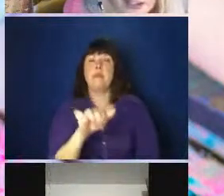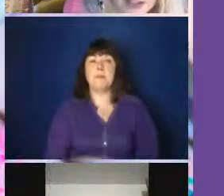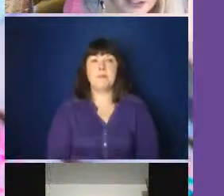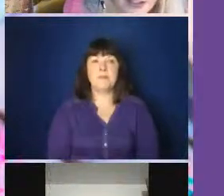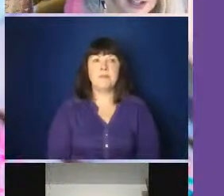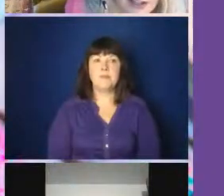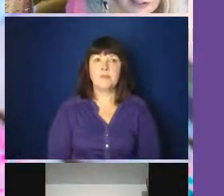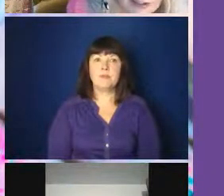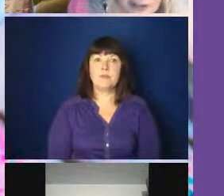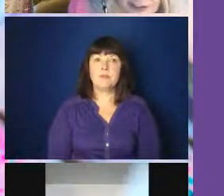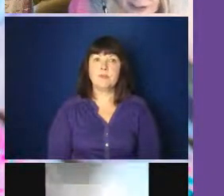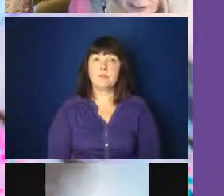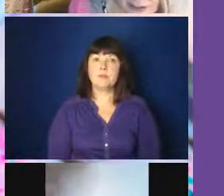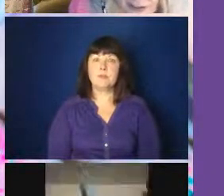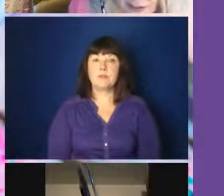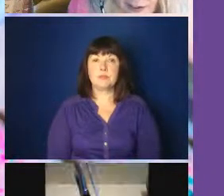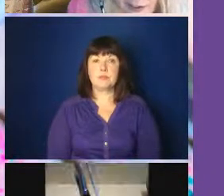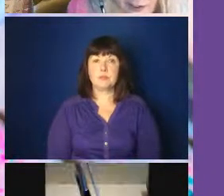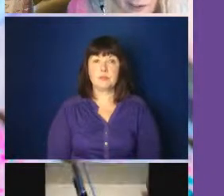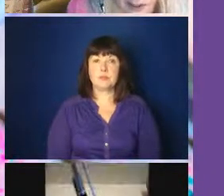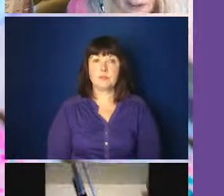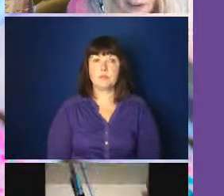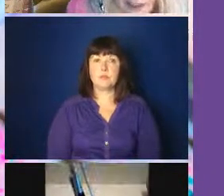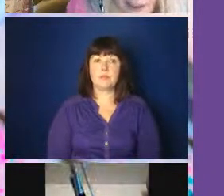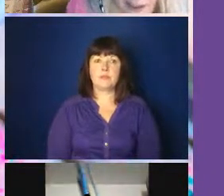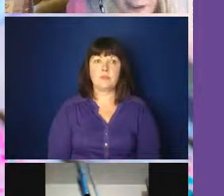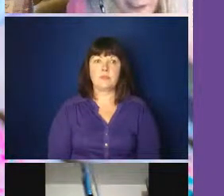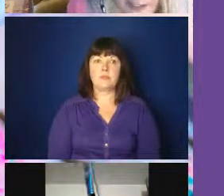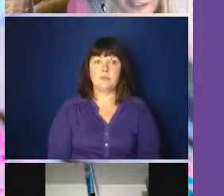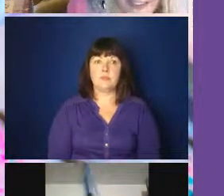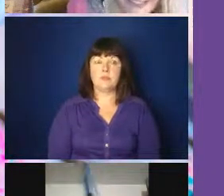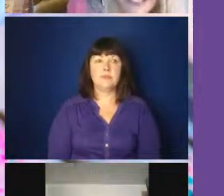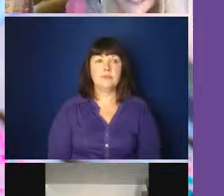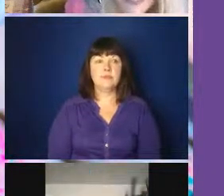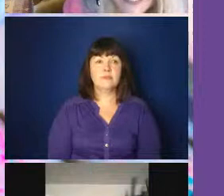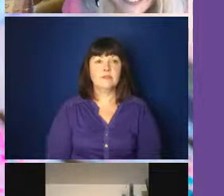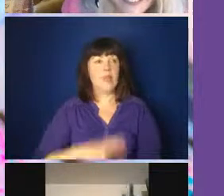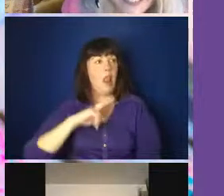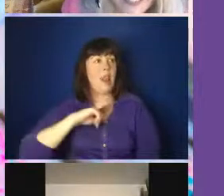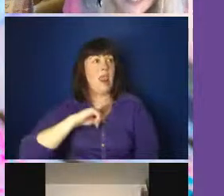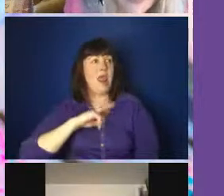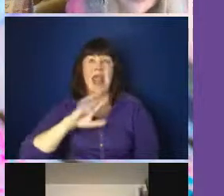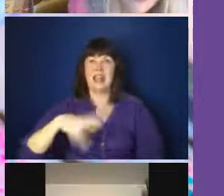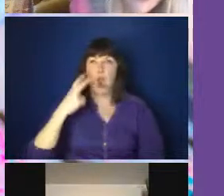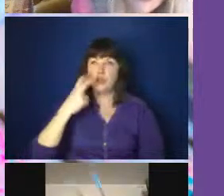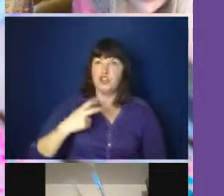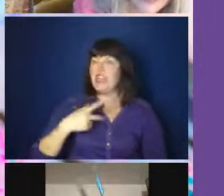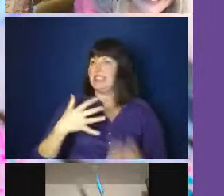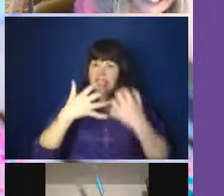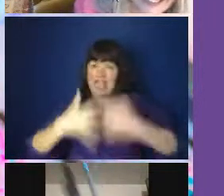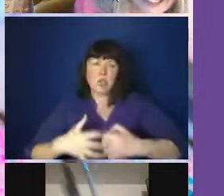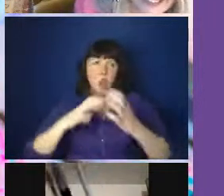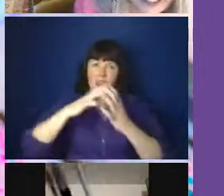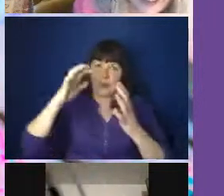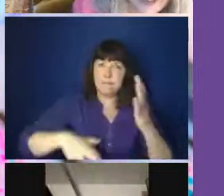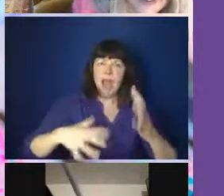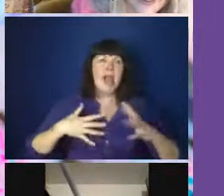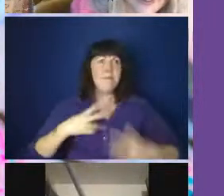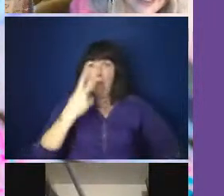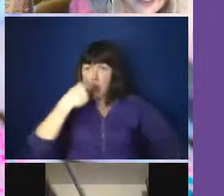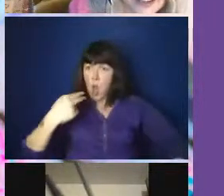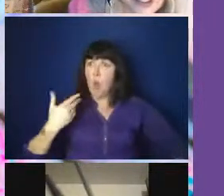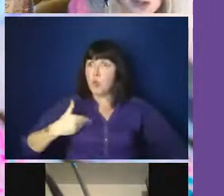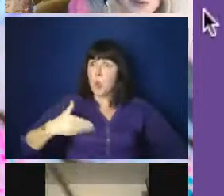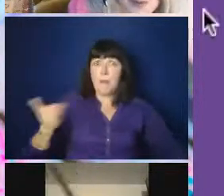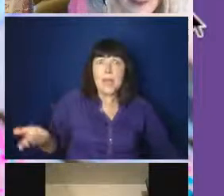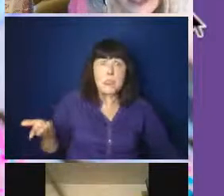Yeah, she's going to do that. Oh, shit. Honestly, this technology. I'm an old woman.